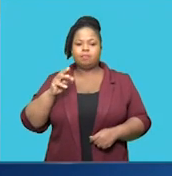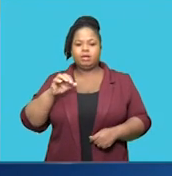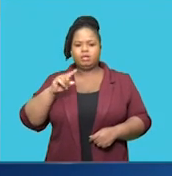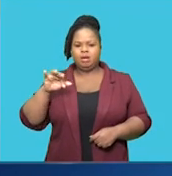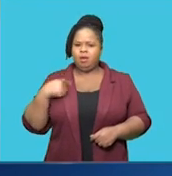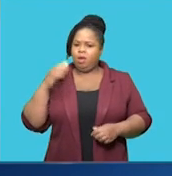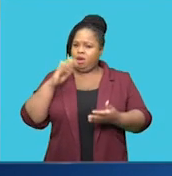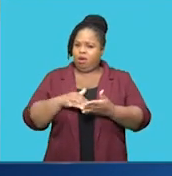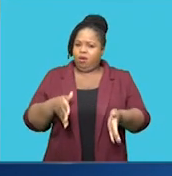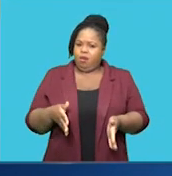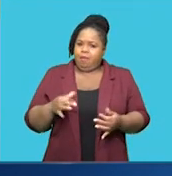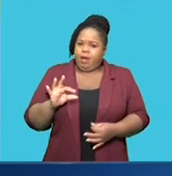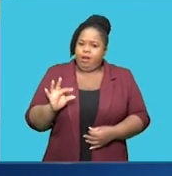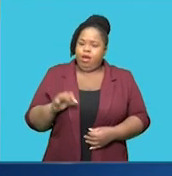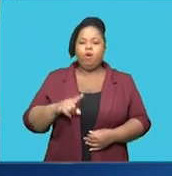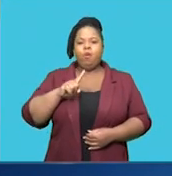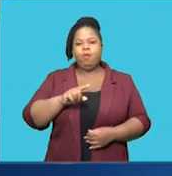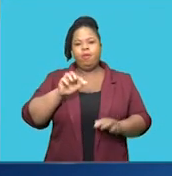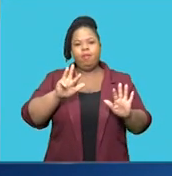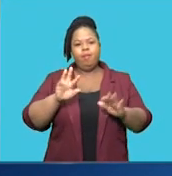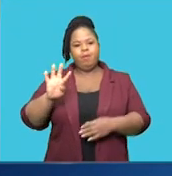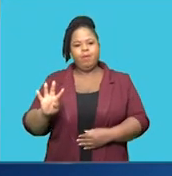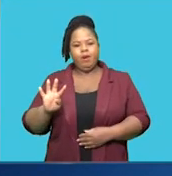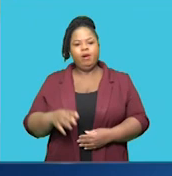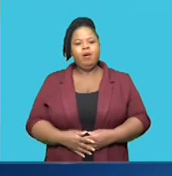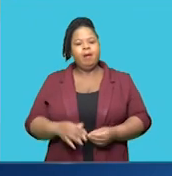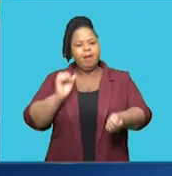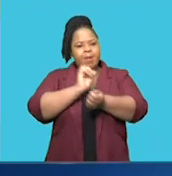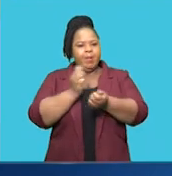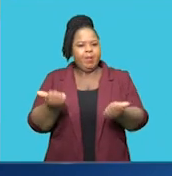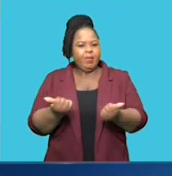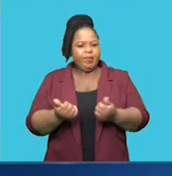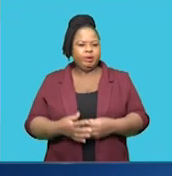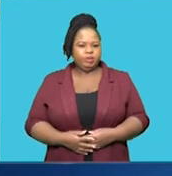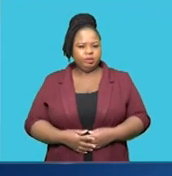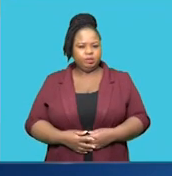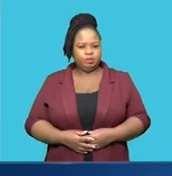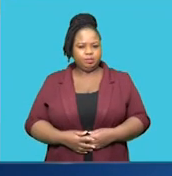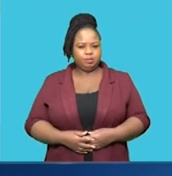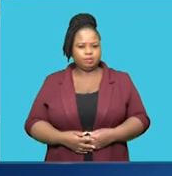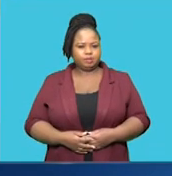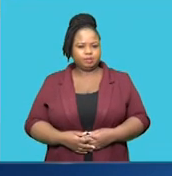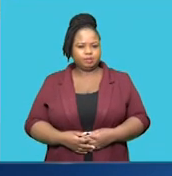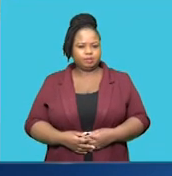since we came Monday. 194. Of them have been arrested.